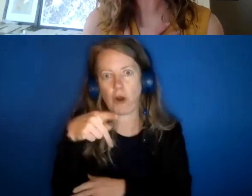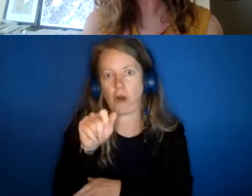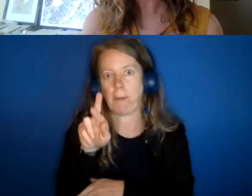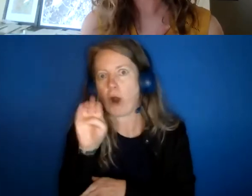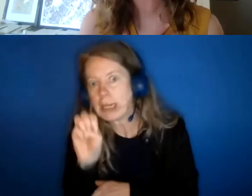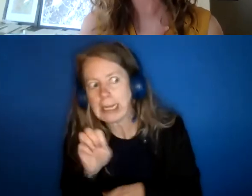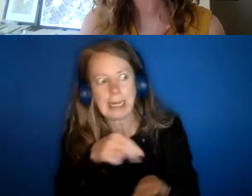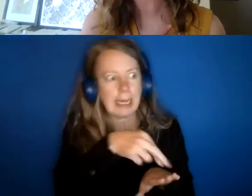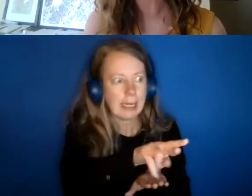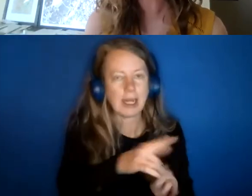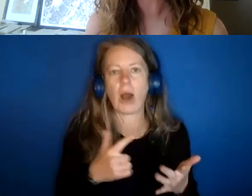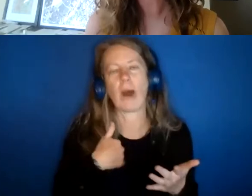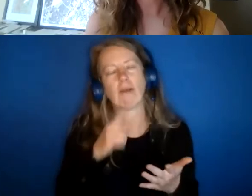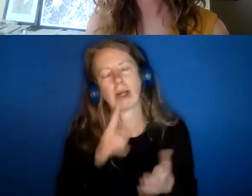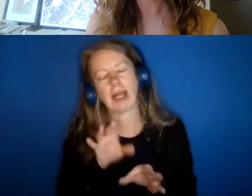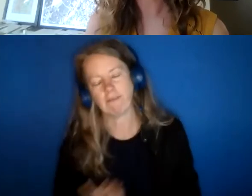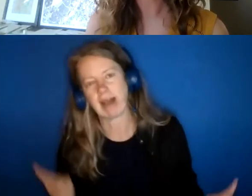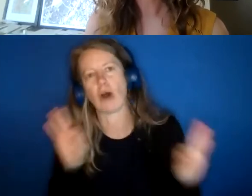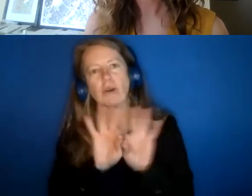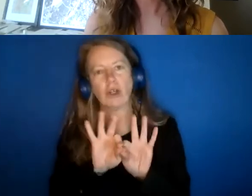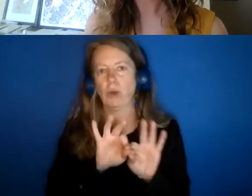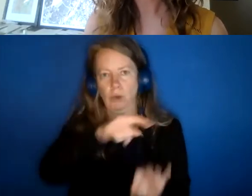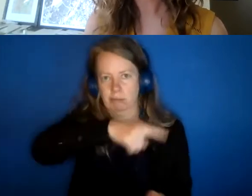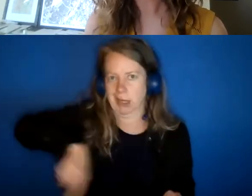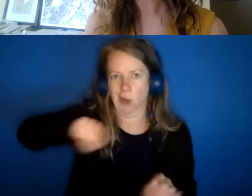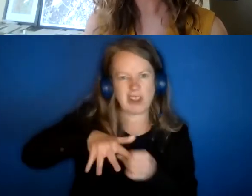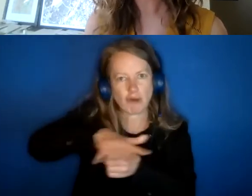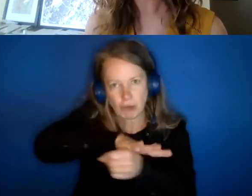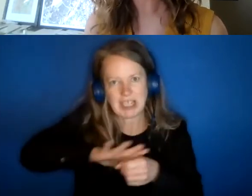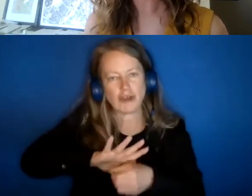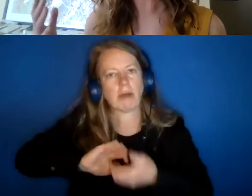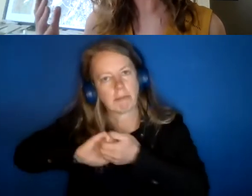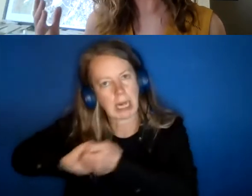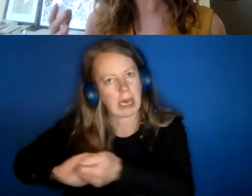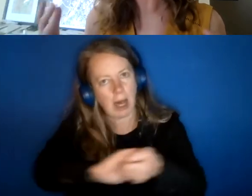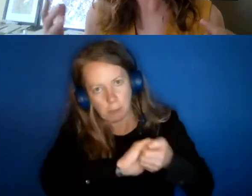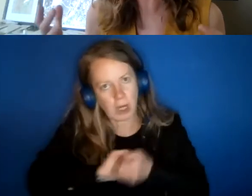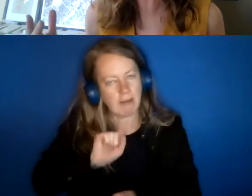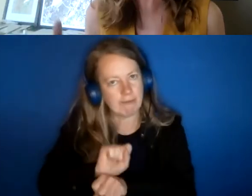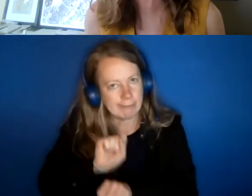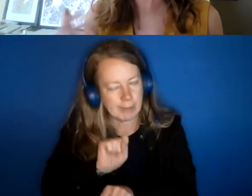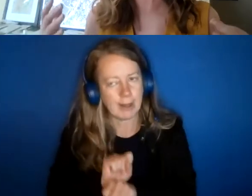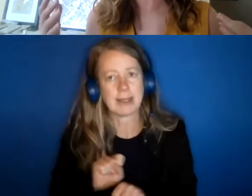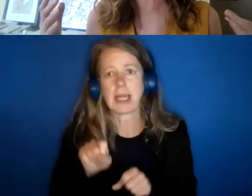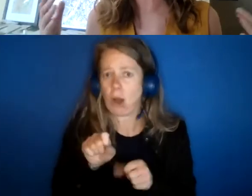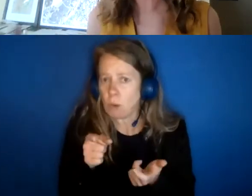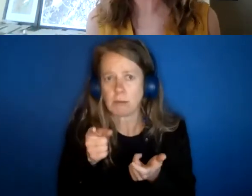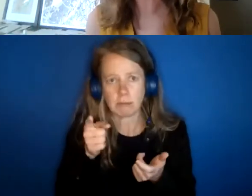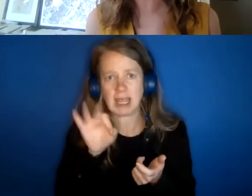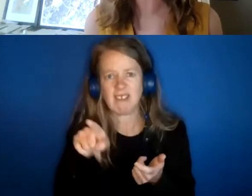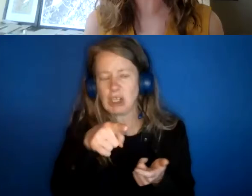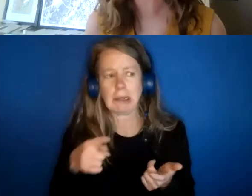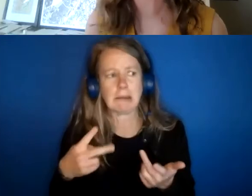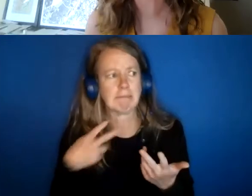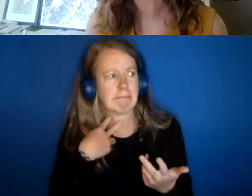much valued is the collaborative efforts. So it is worth, if you're lost, calling any of us, and we will try and